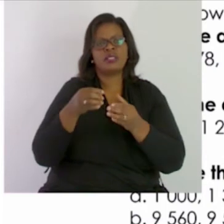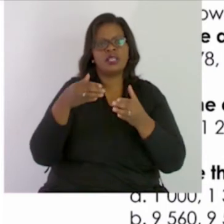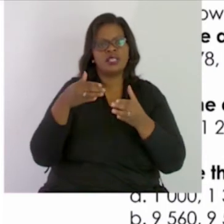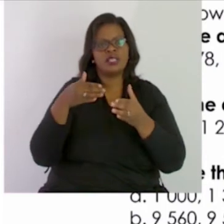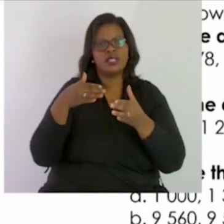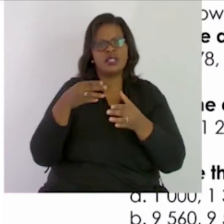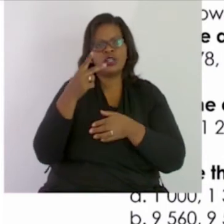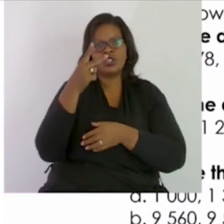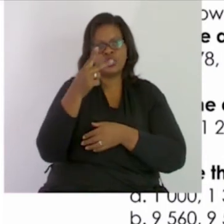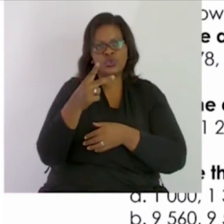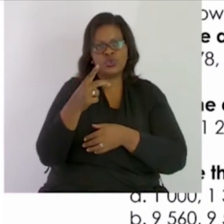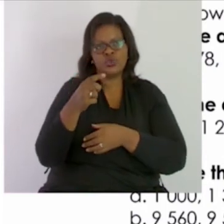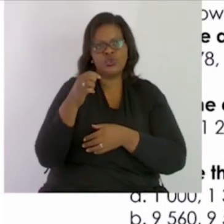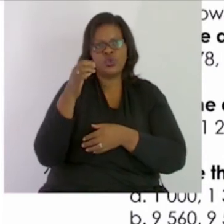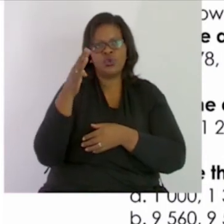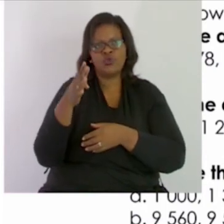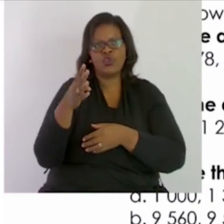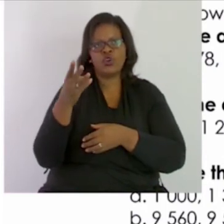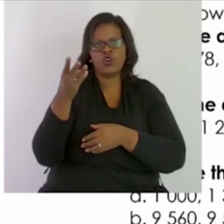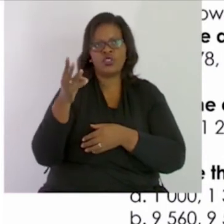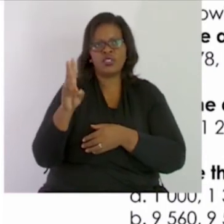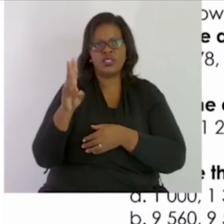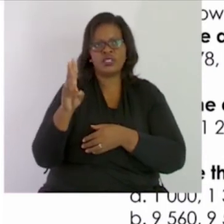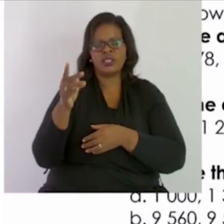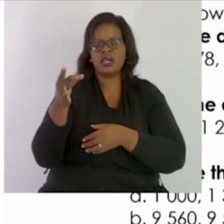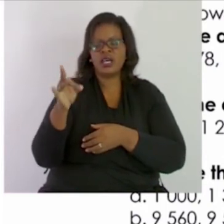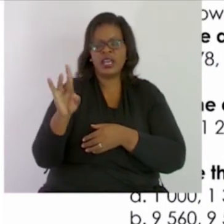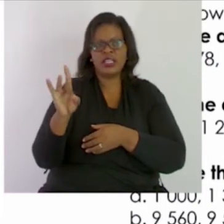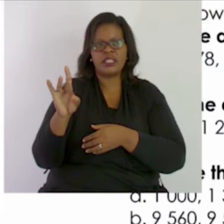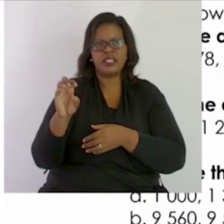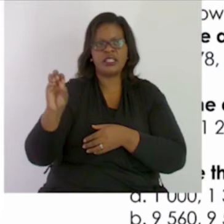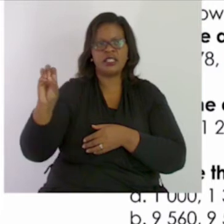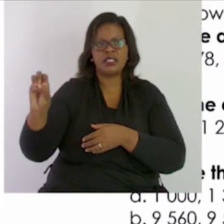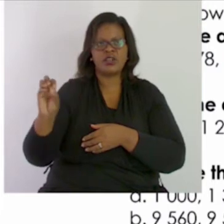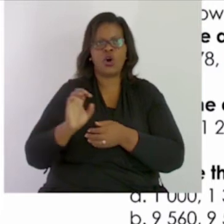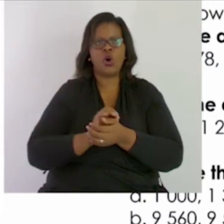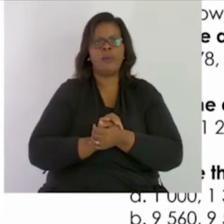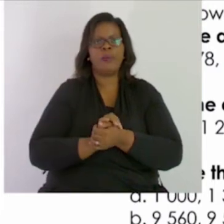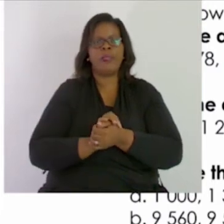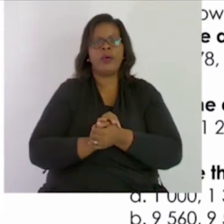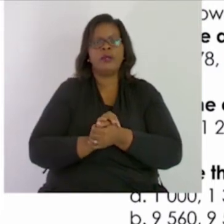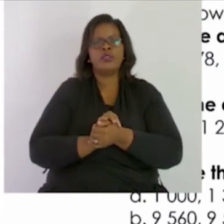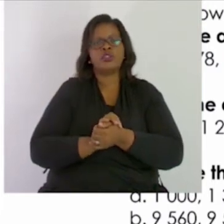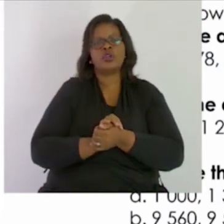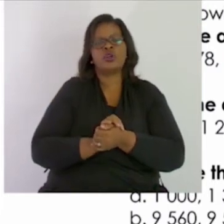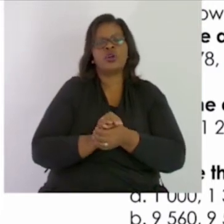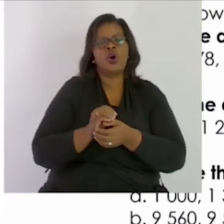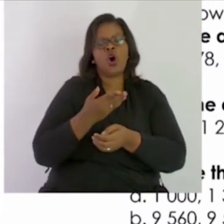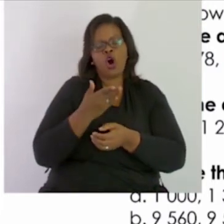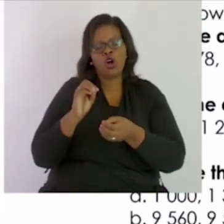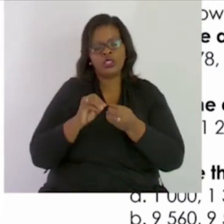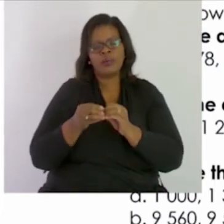which is 2, 4, 6, 8, 10. So any number which is ending with